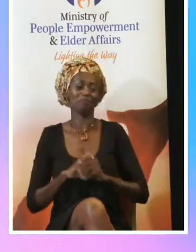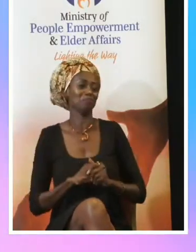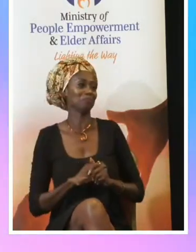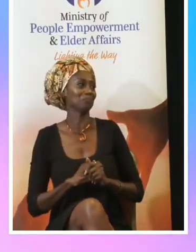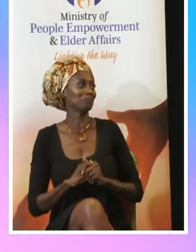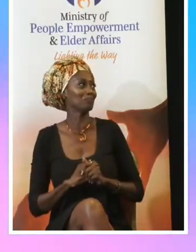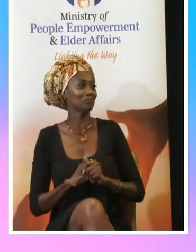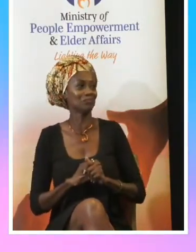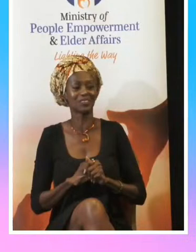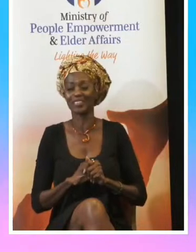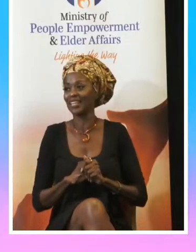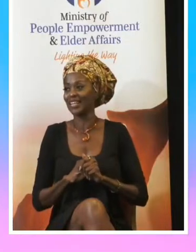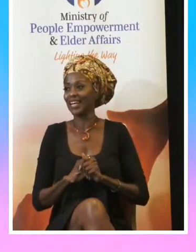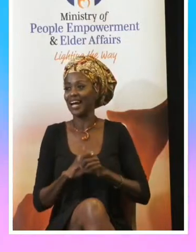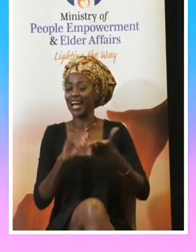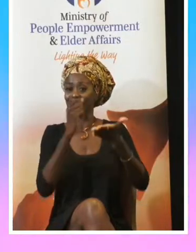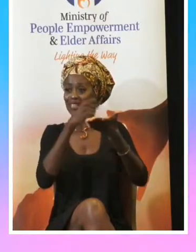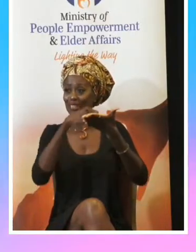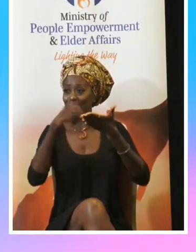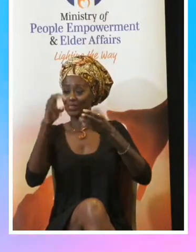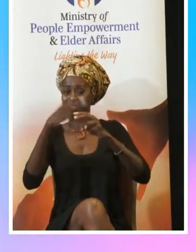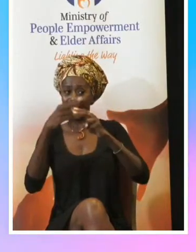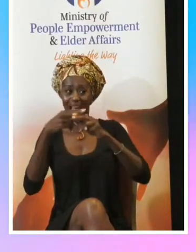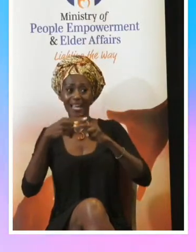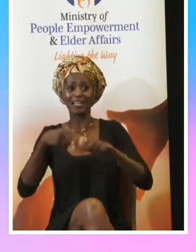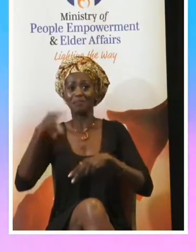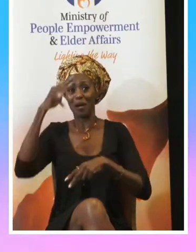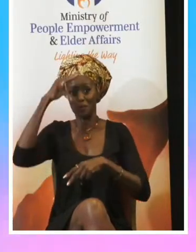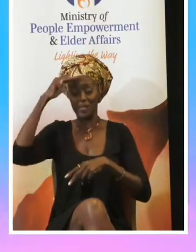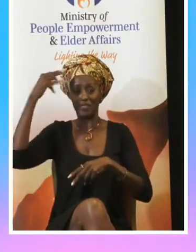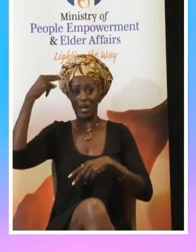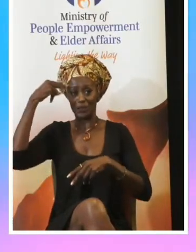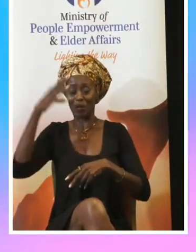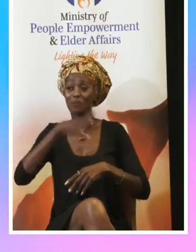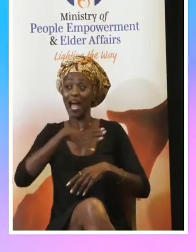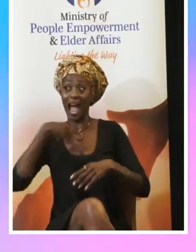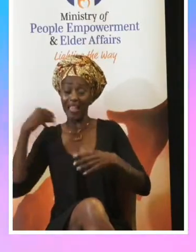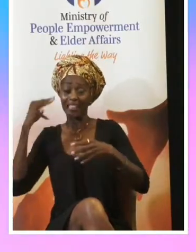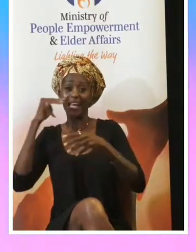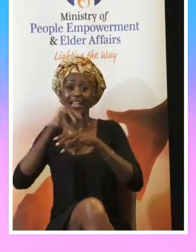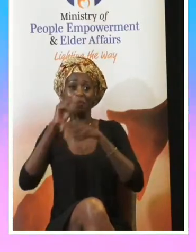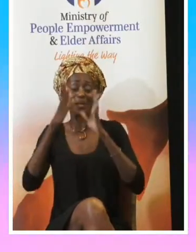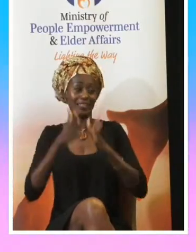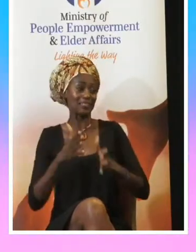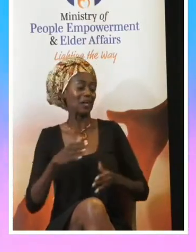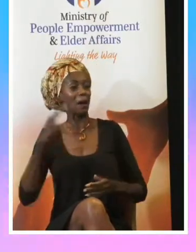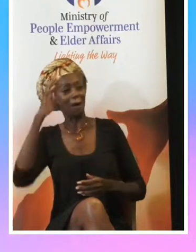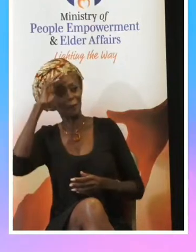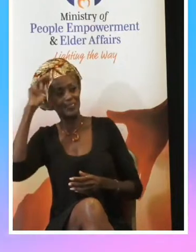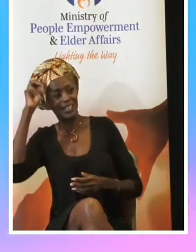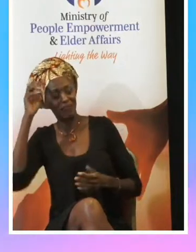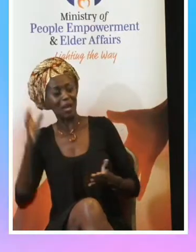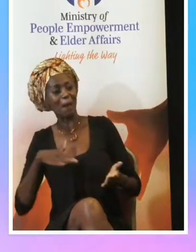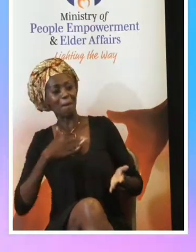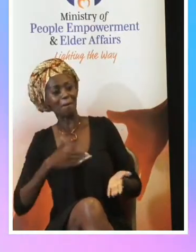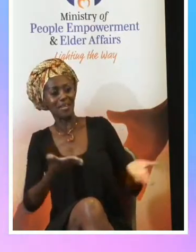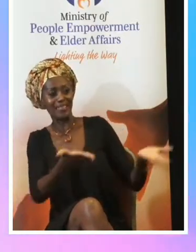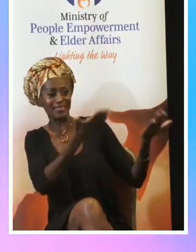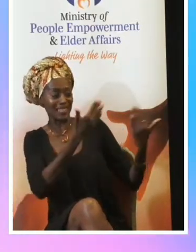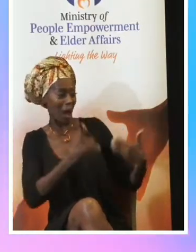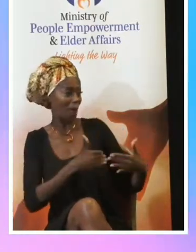And this certificate was signed by the director and the minister. Mr. Evelyn, please come.